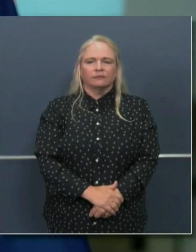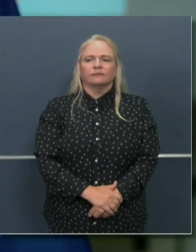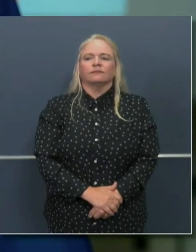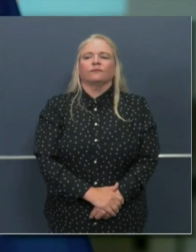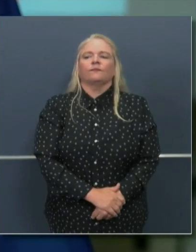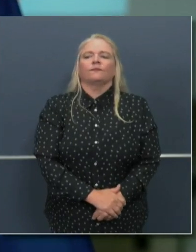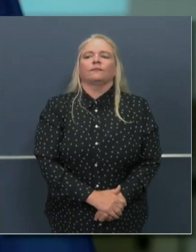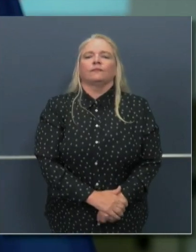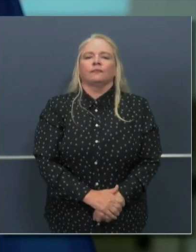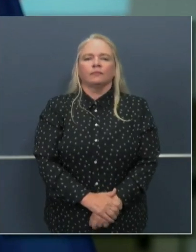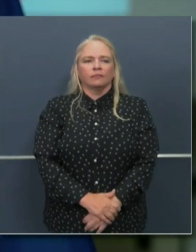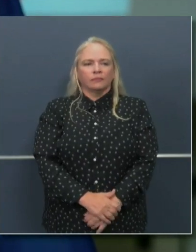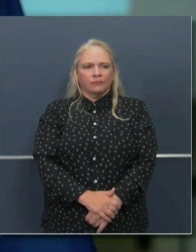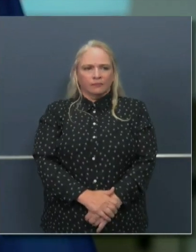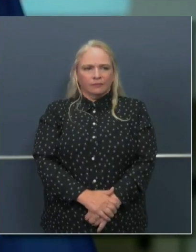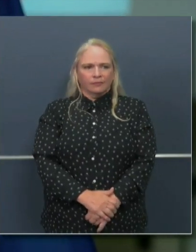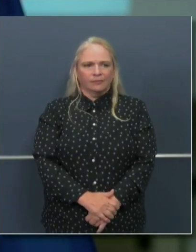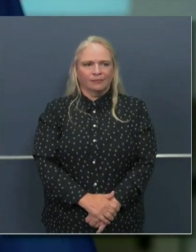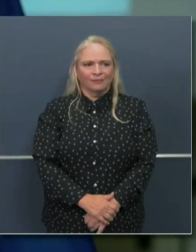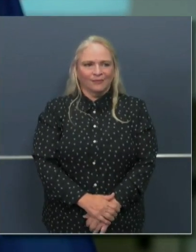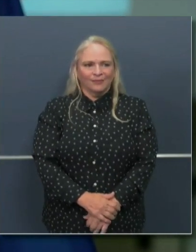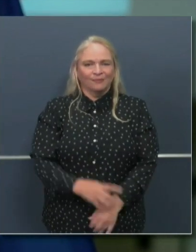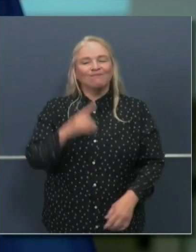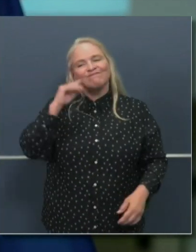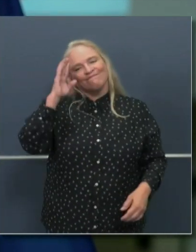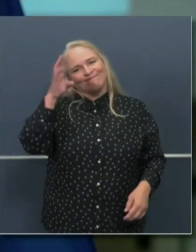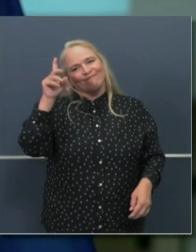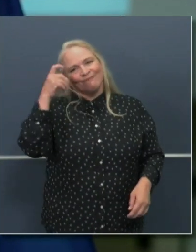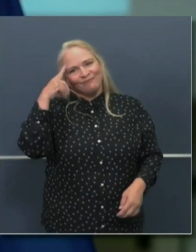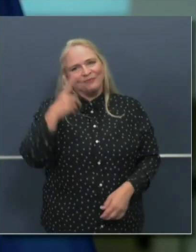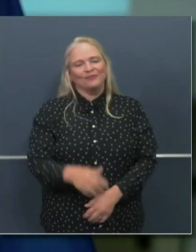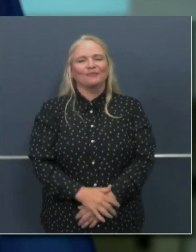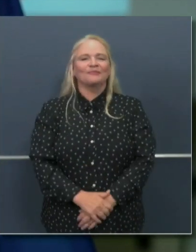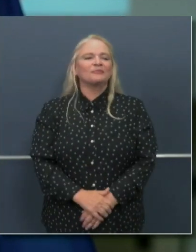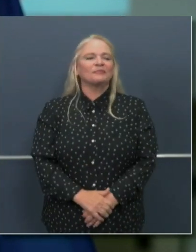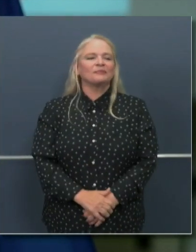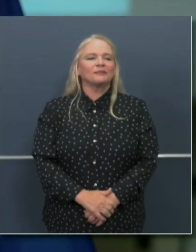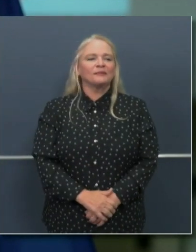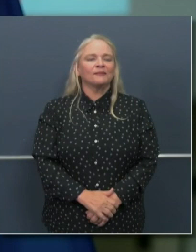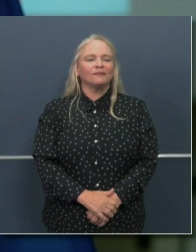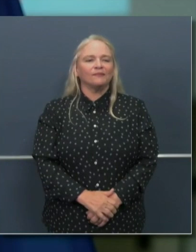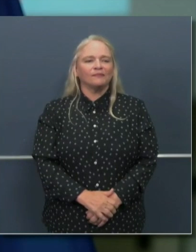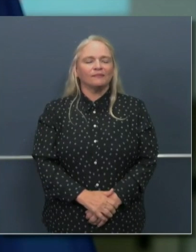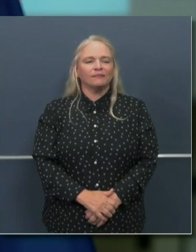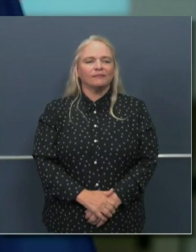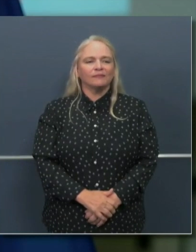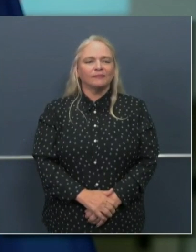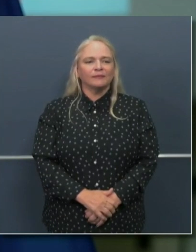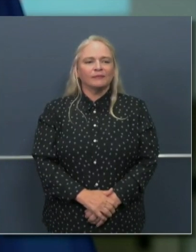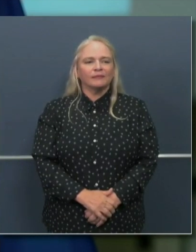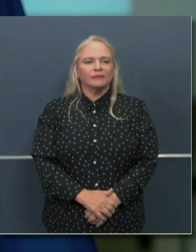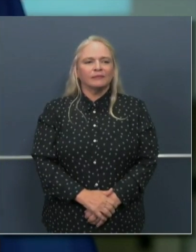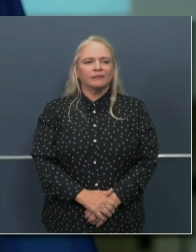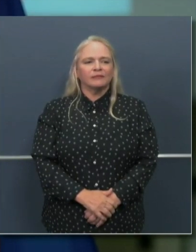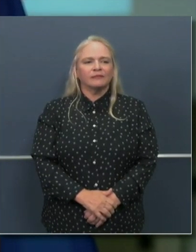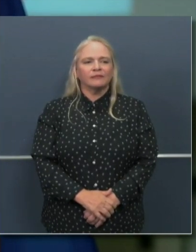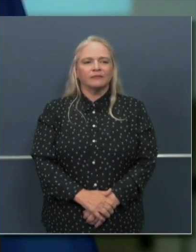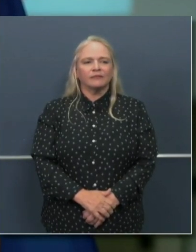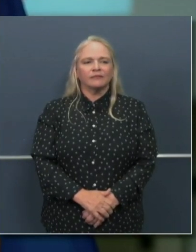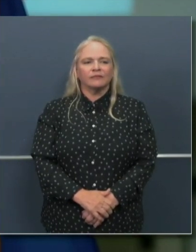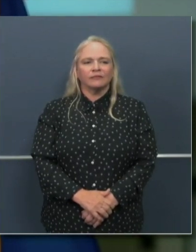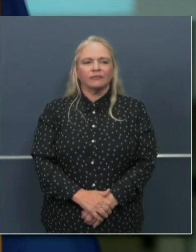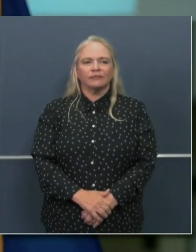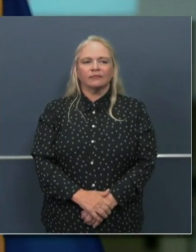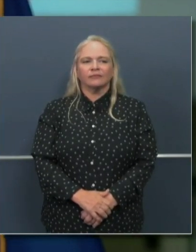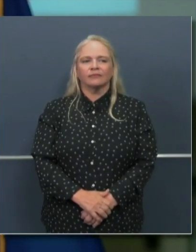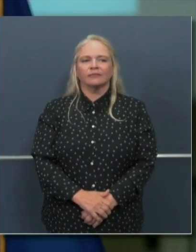Hi, Governor. You mentioned that the state is sending masks to other states. Can you clarify